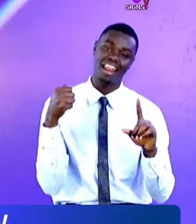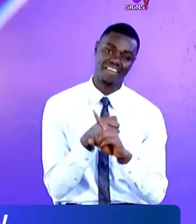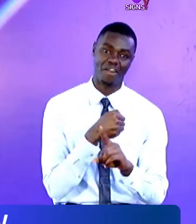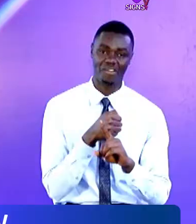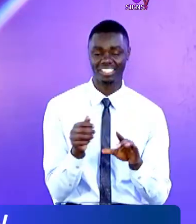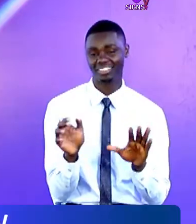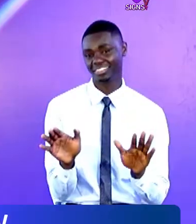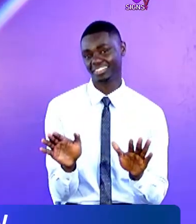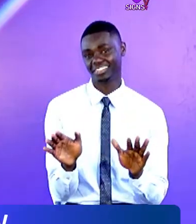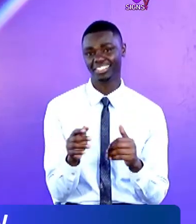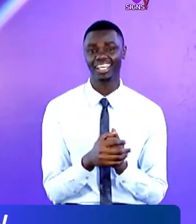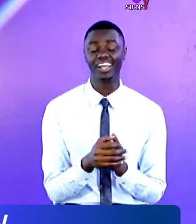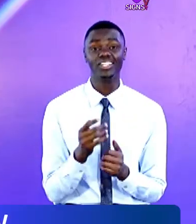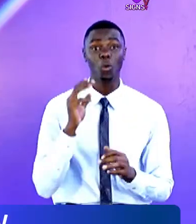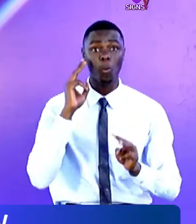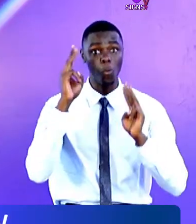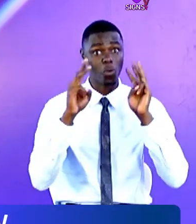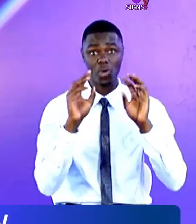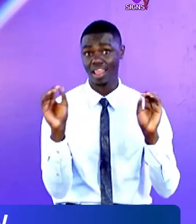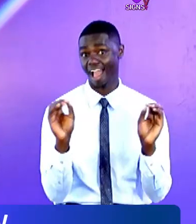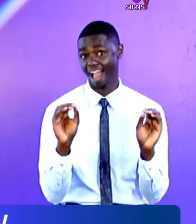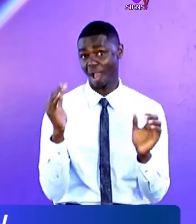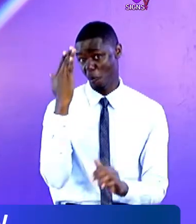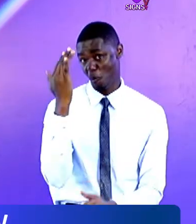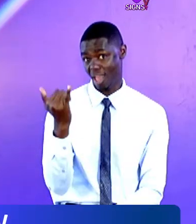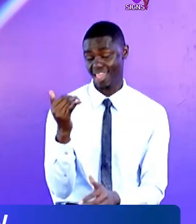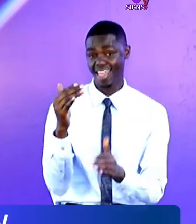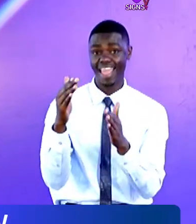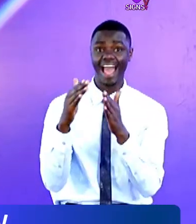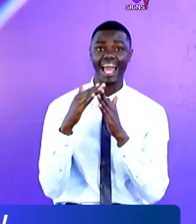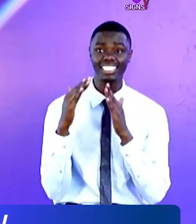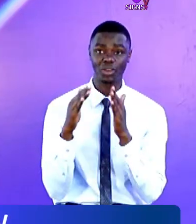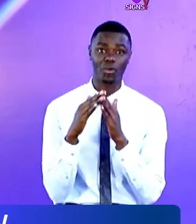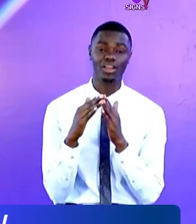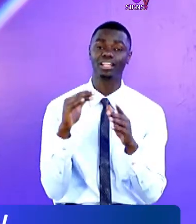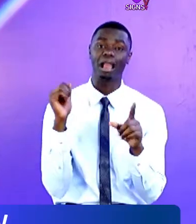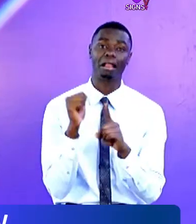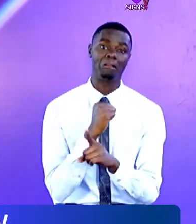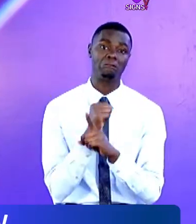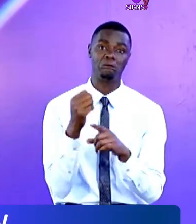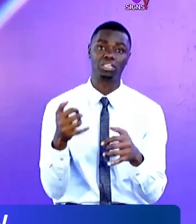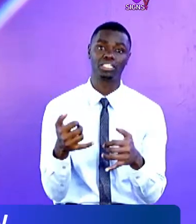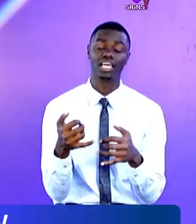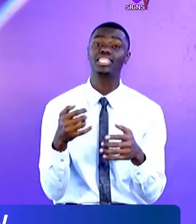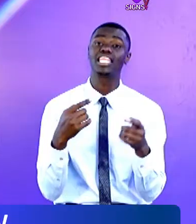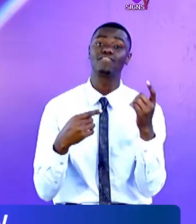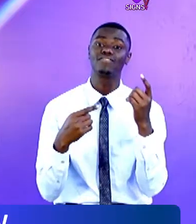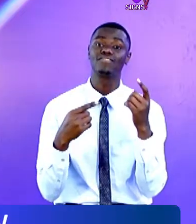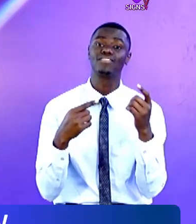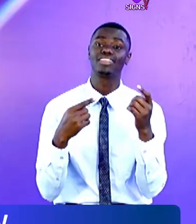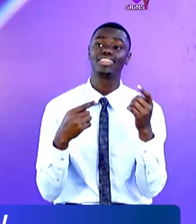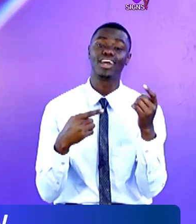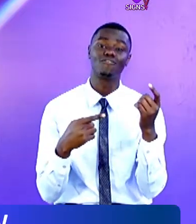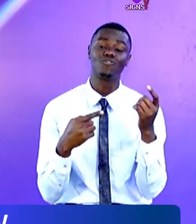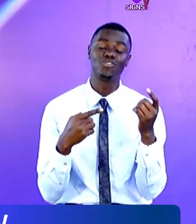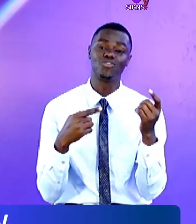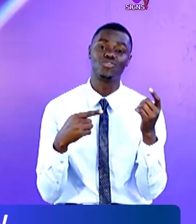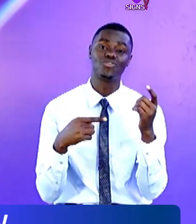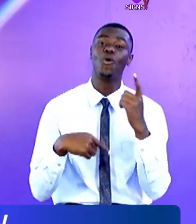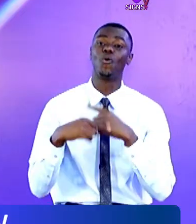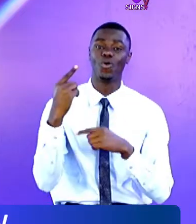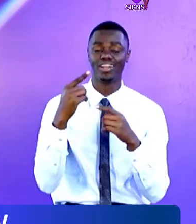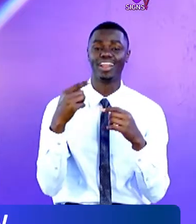happening is why you should not worry is that Arsenal won dirty. Yeah, they won a game they were not supposed to win. Yeah, that's